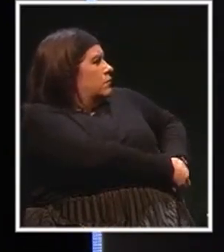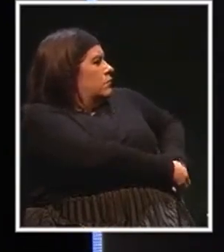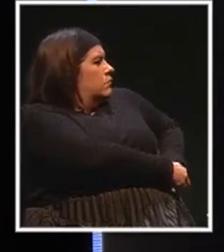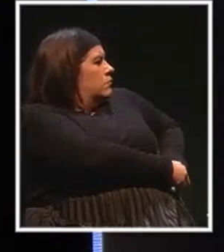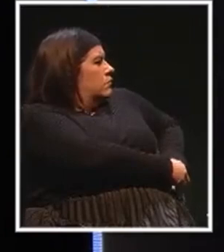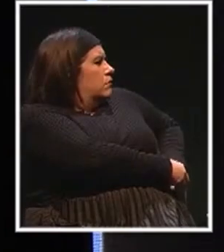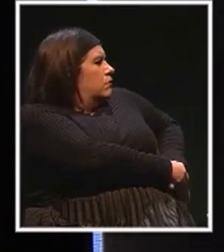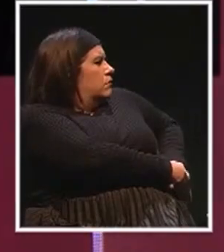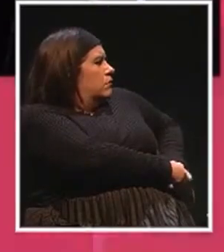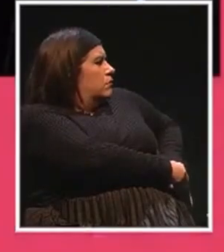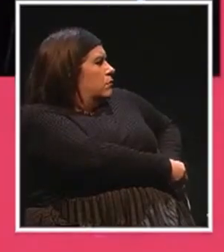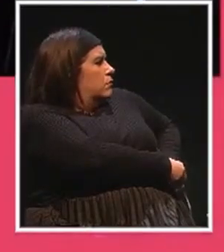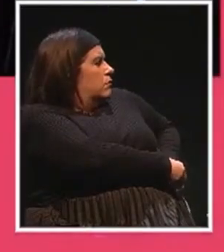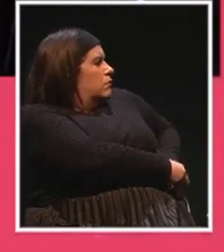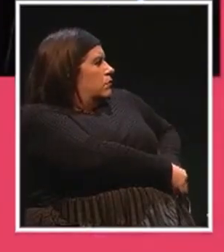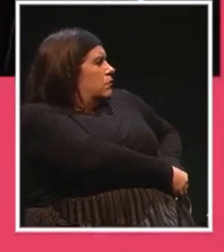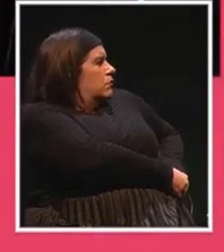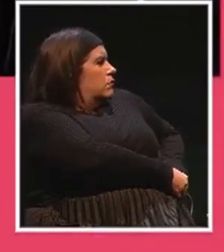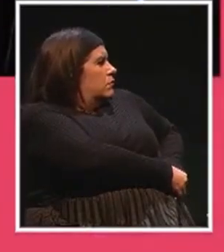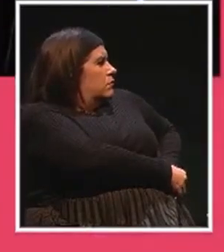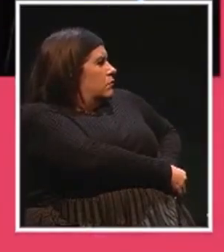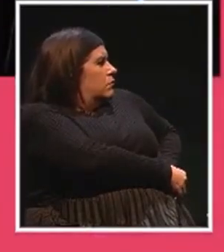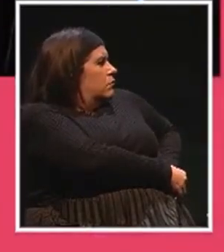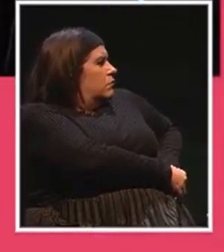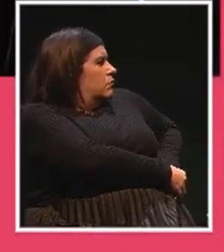And also, people were...